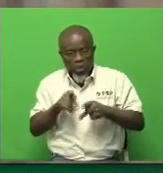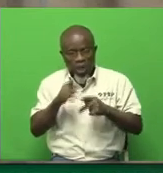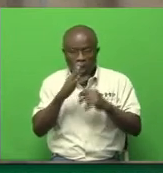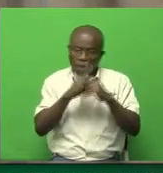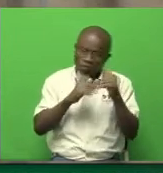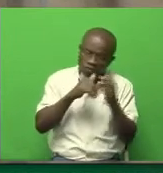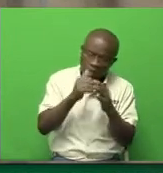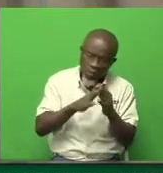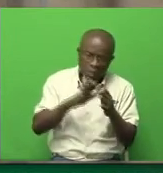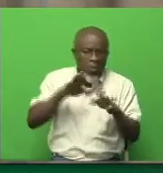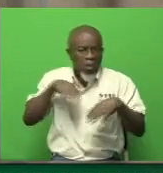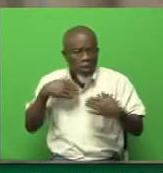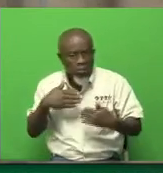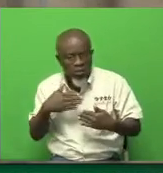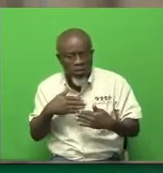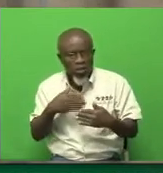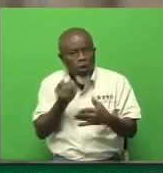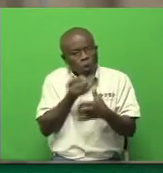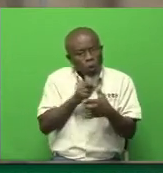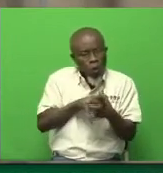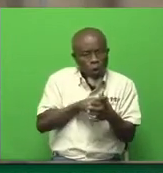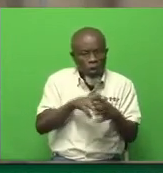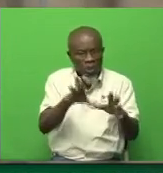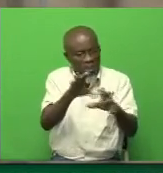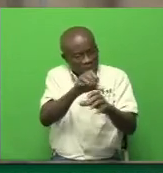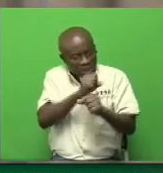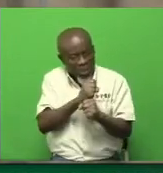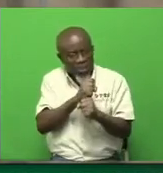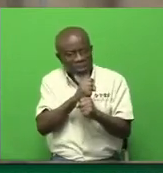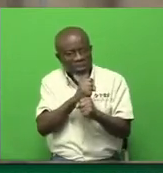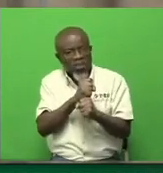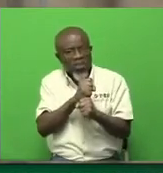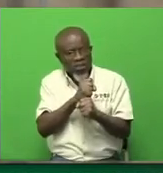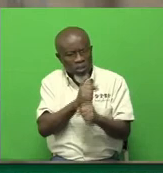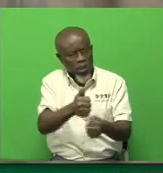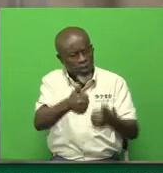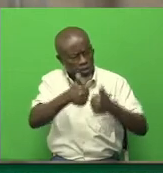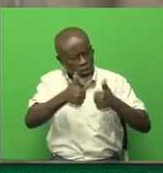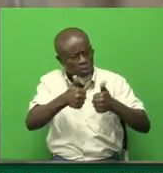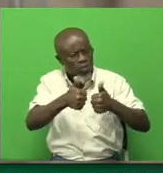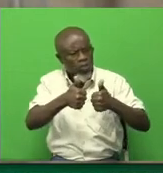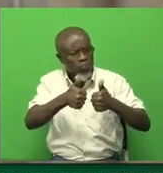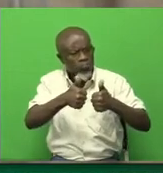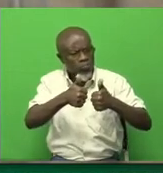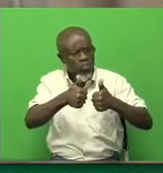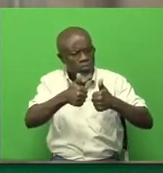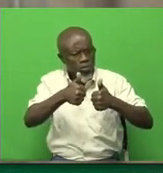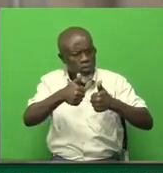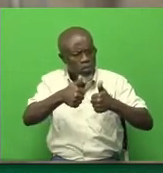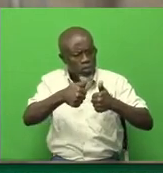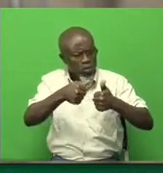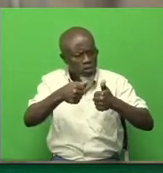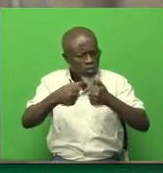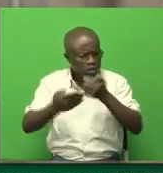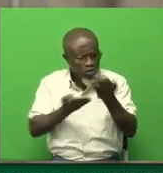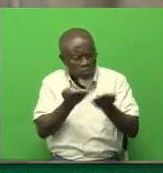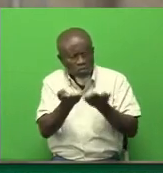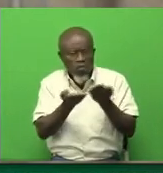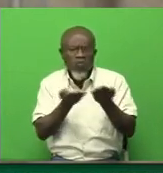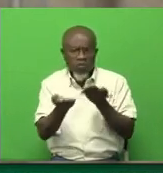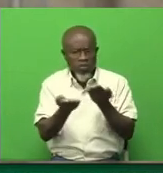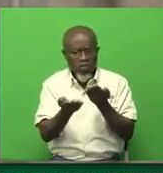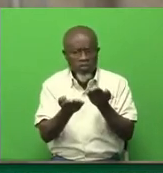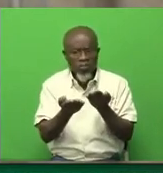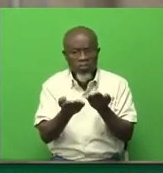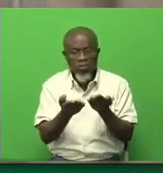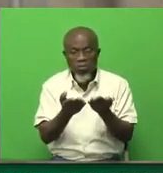or are actually receiving that quality of supply of water and electricity and Mr